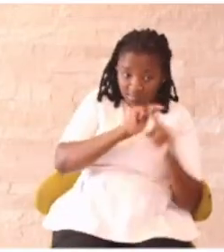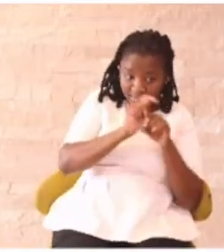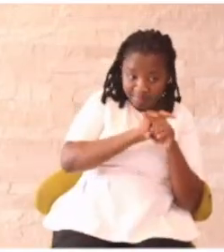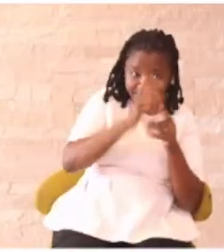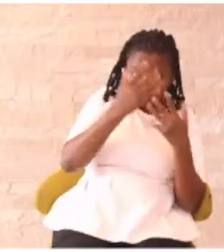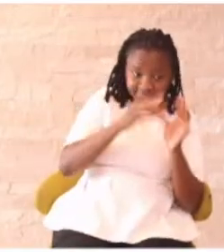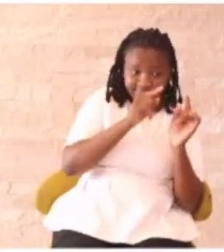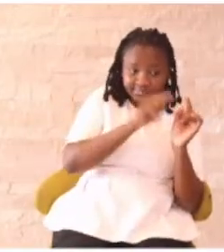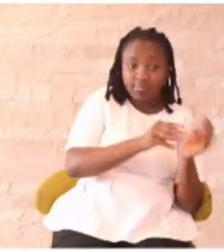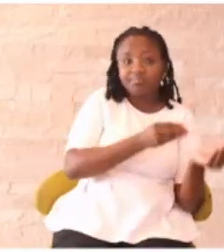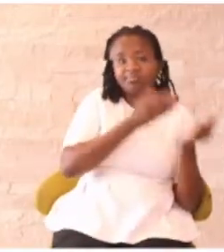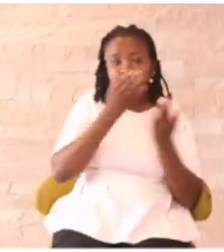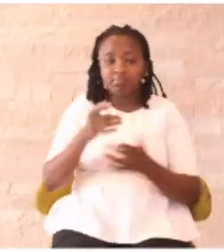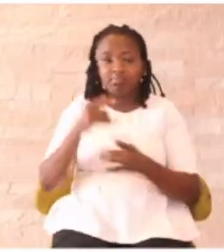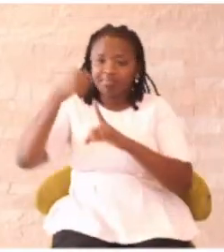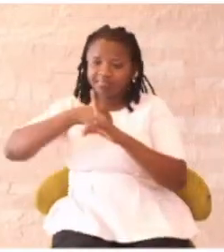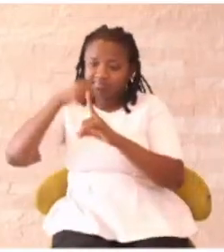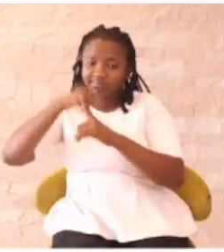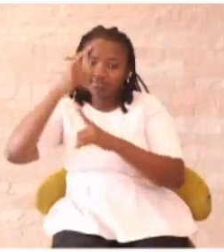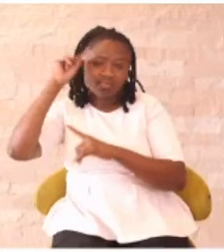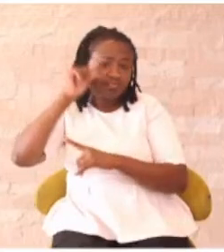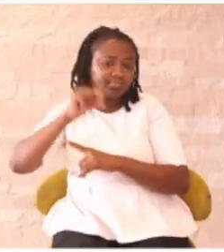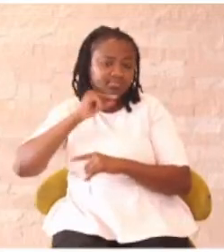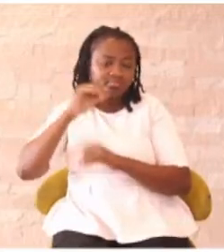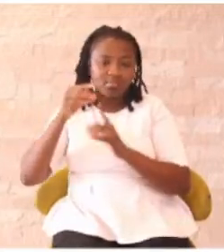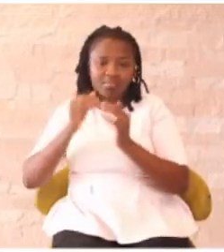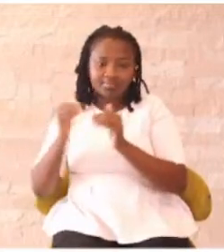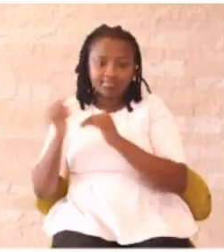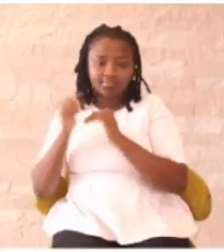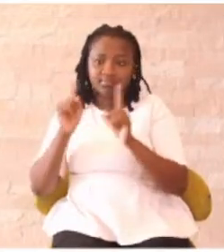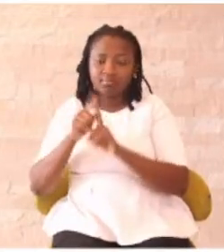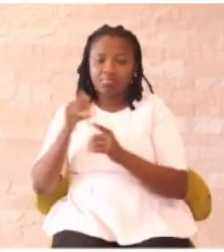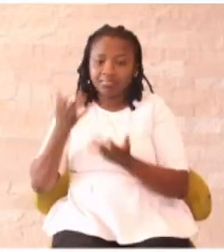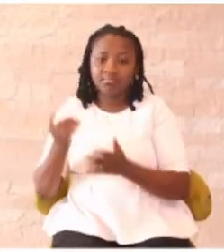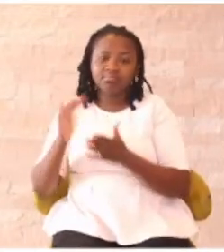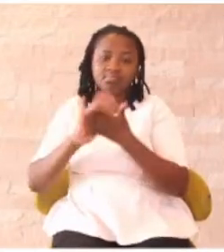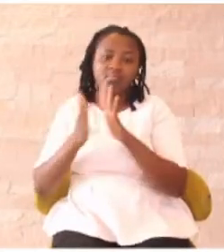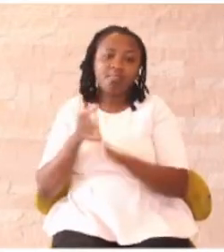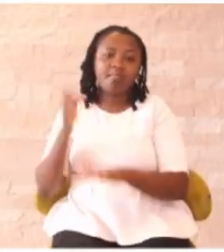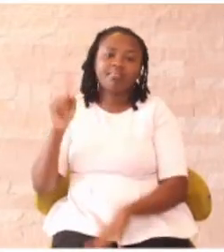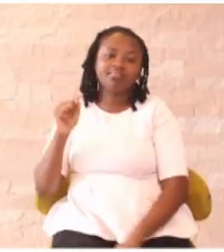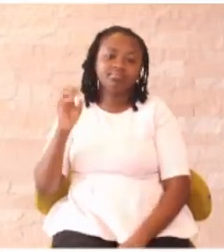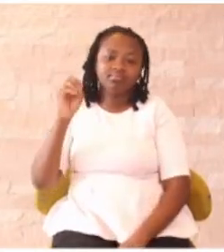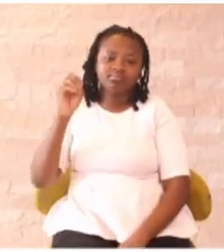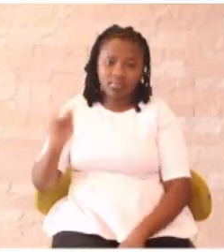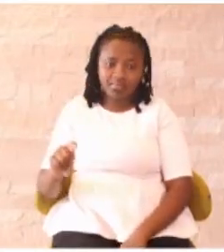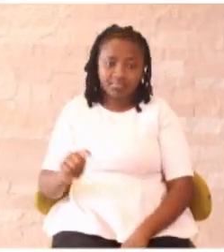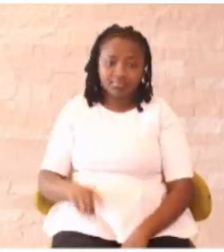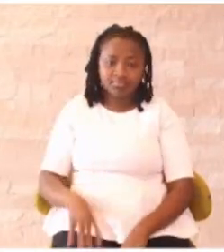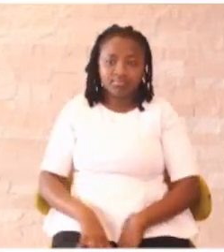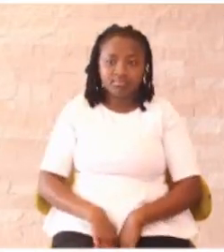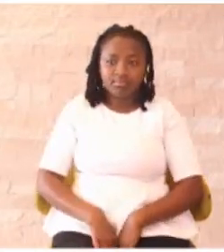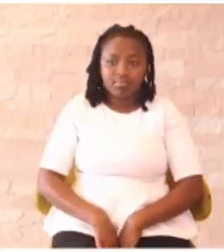now become advocates for gender equality, and other women who are not part of this academy are particularly interested in